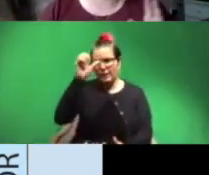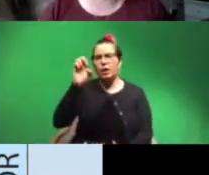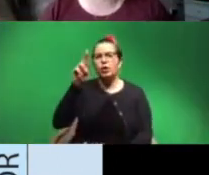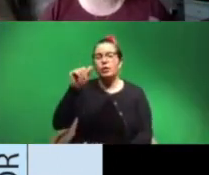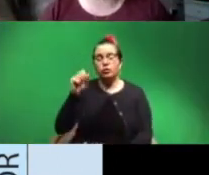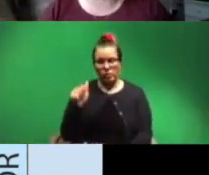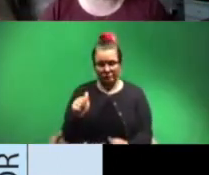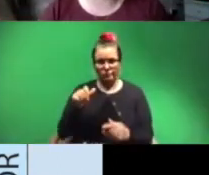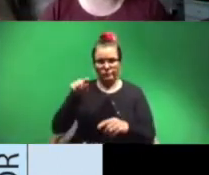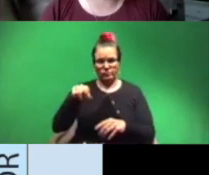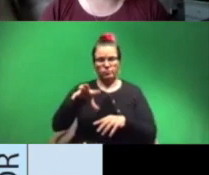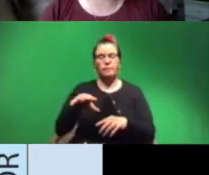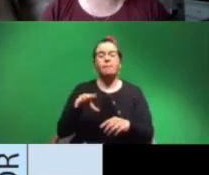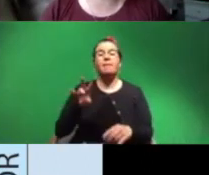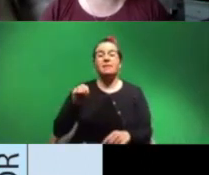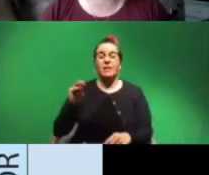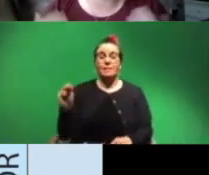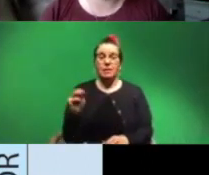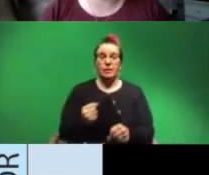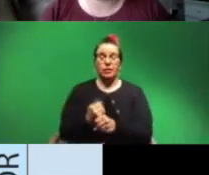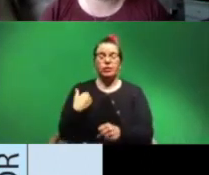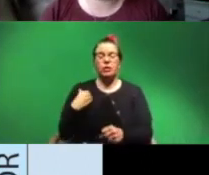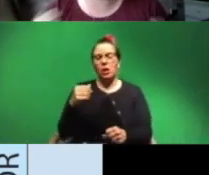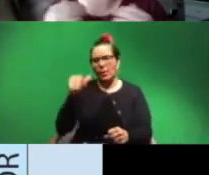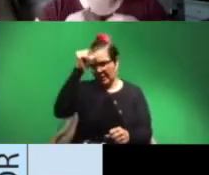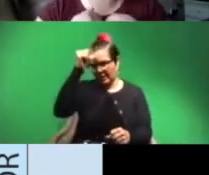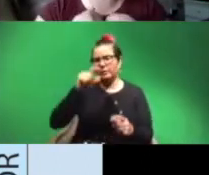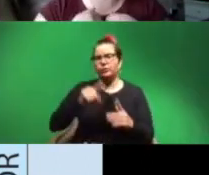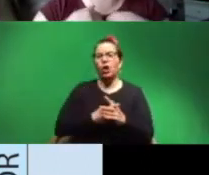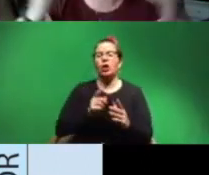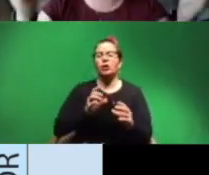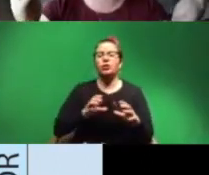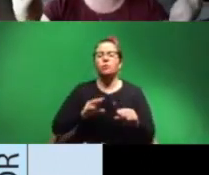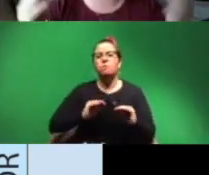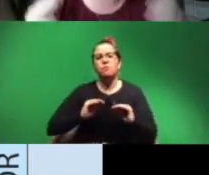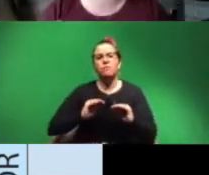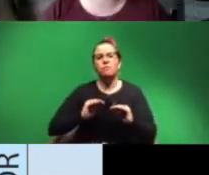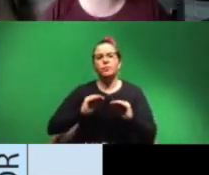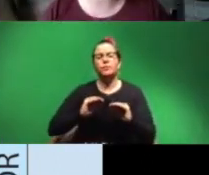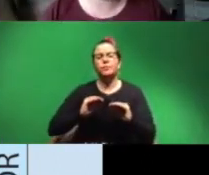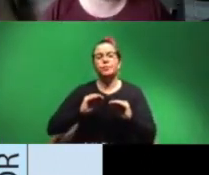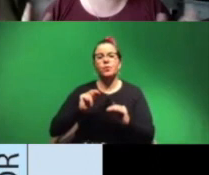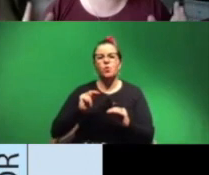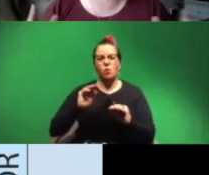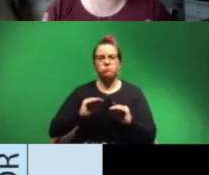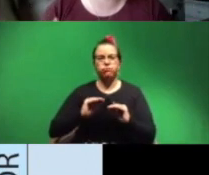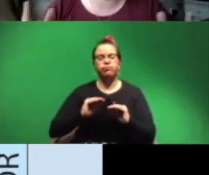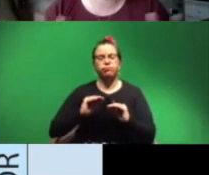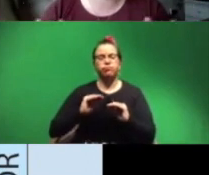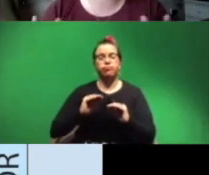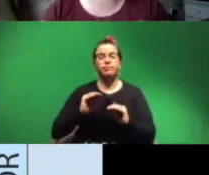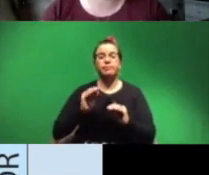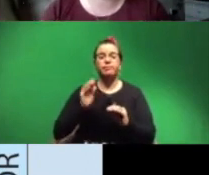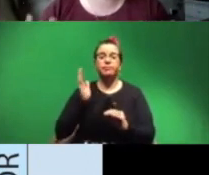about 70 million years ago, India started a great journey, and it started to move northwards. And eventually this